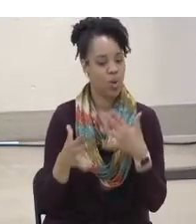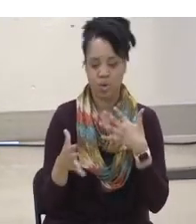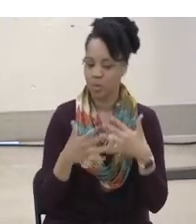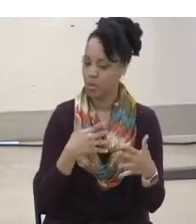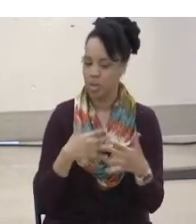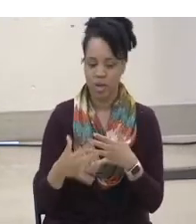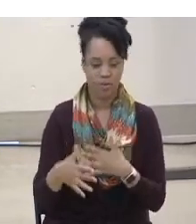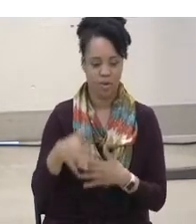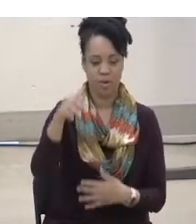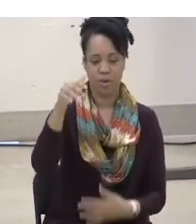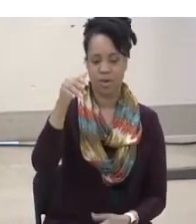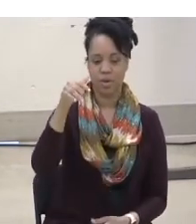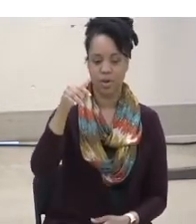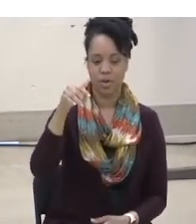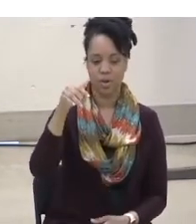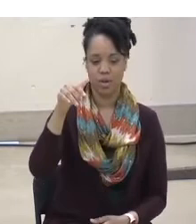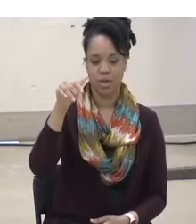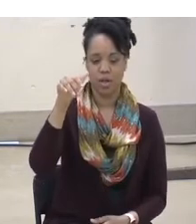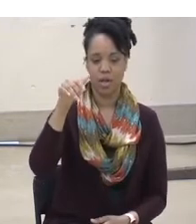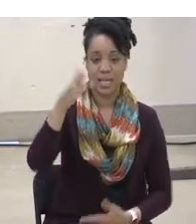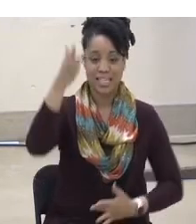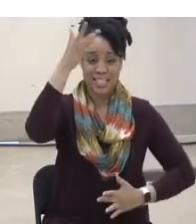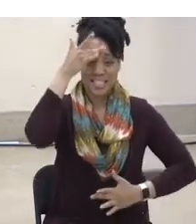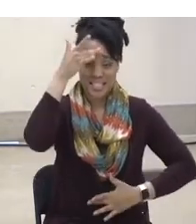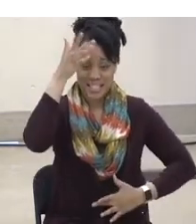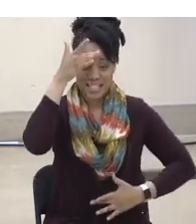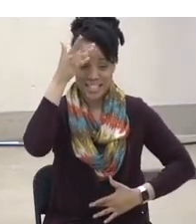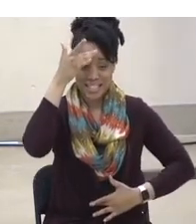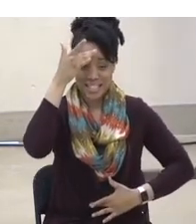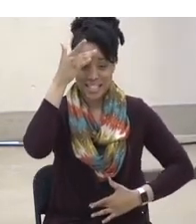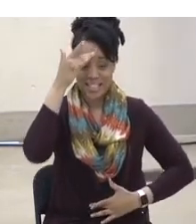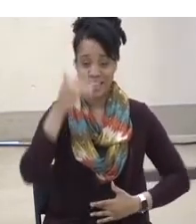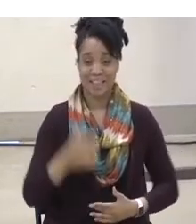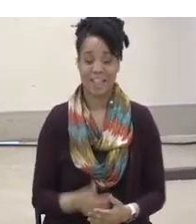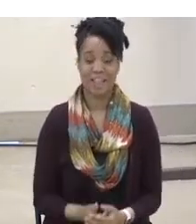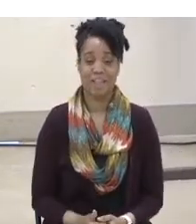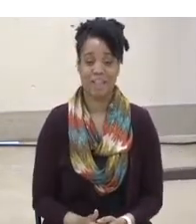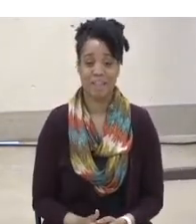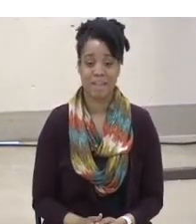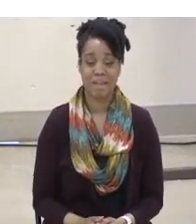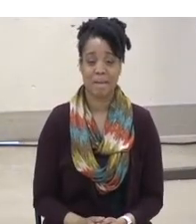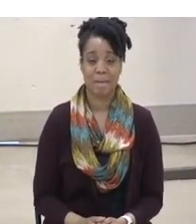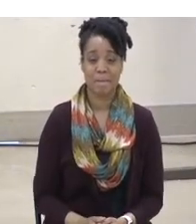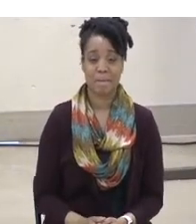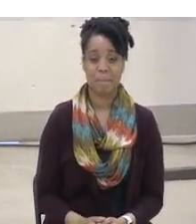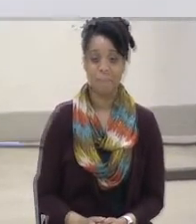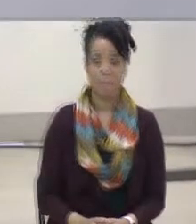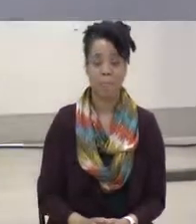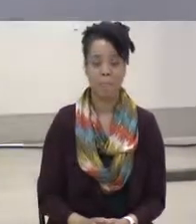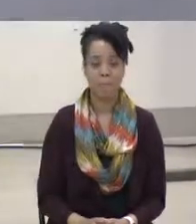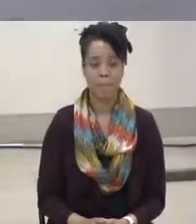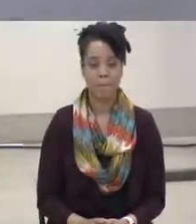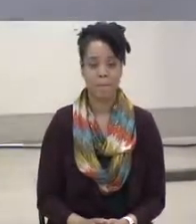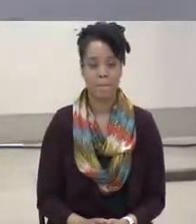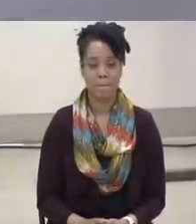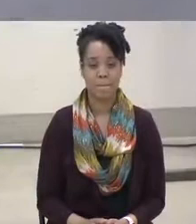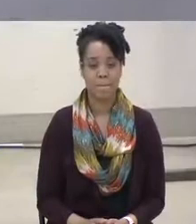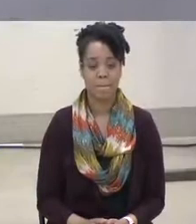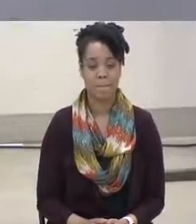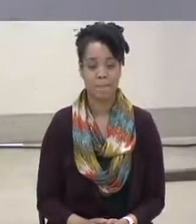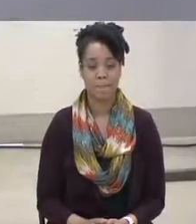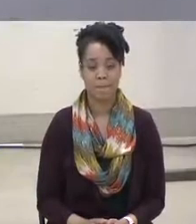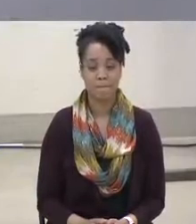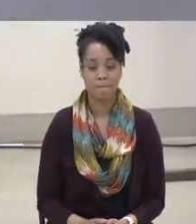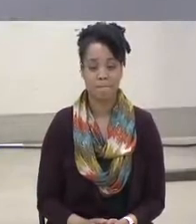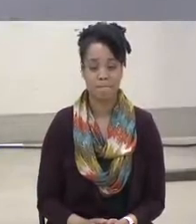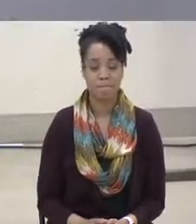or whatsoever sickness there be. Go ahead. o si los sitiaren sus enemigos en la tierra donde